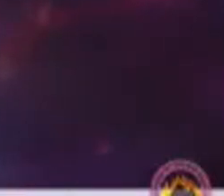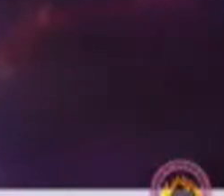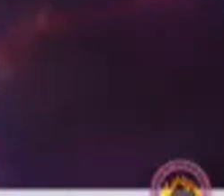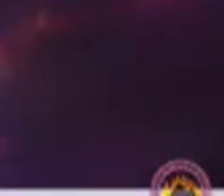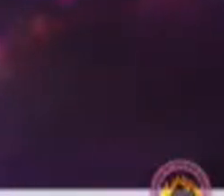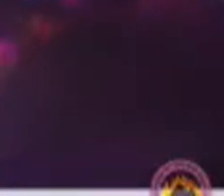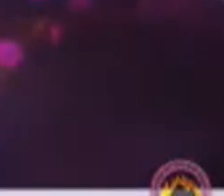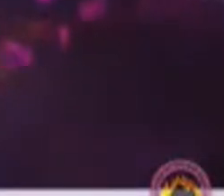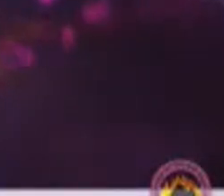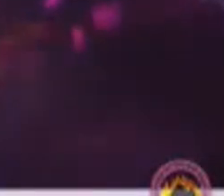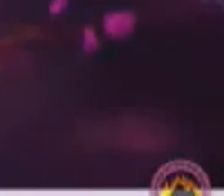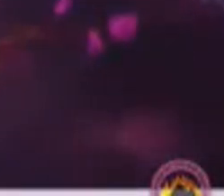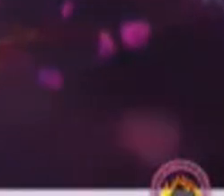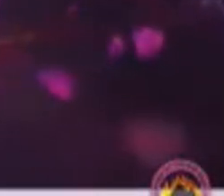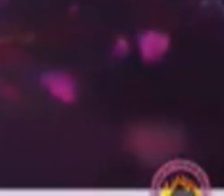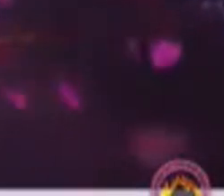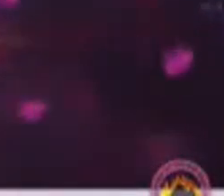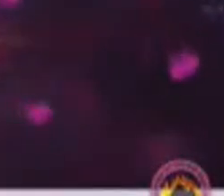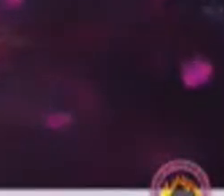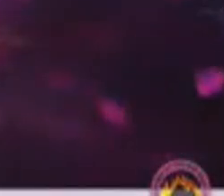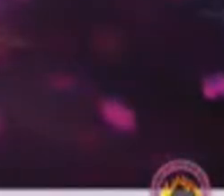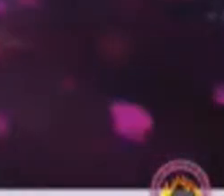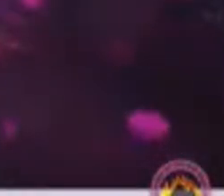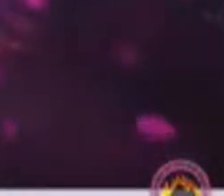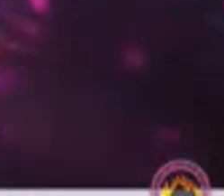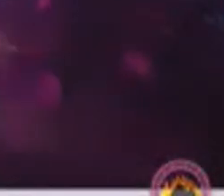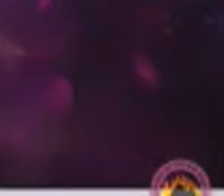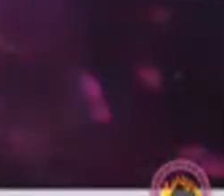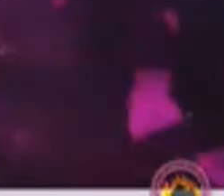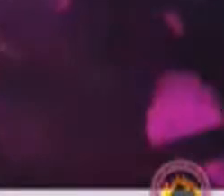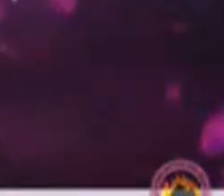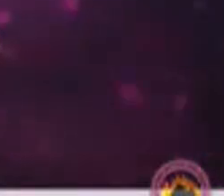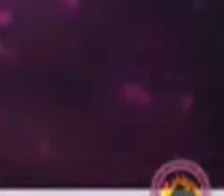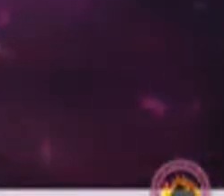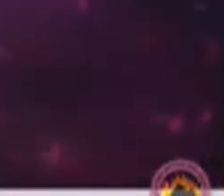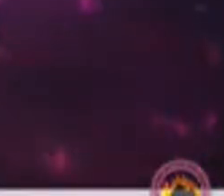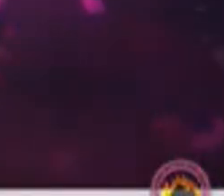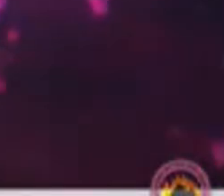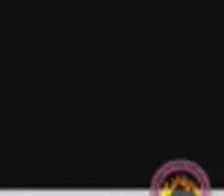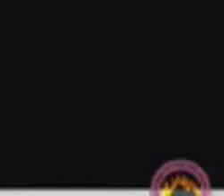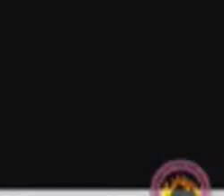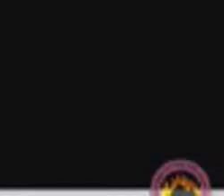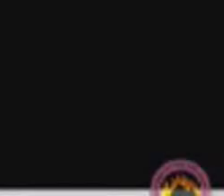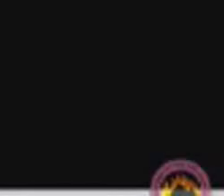Mountain of Fire and Miracles Ministries. Surely the Lord is here.